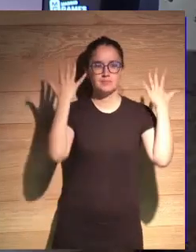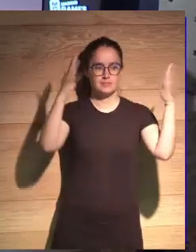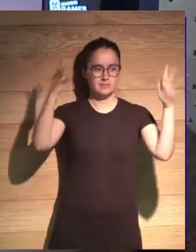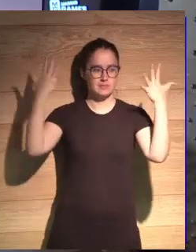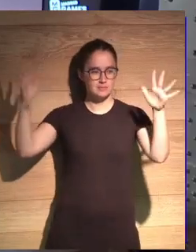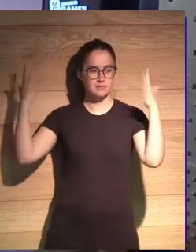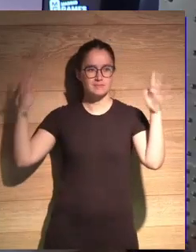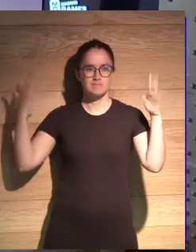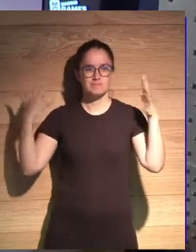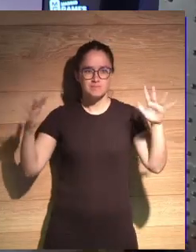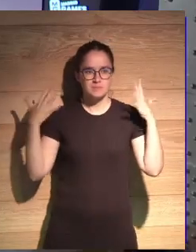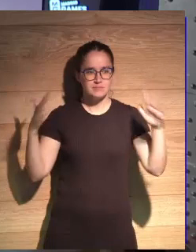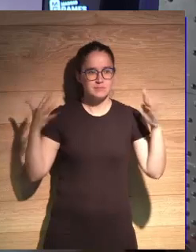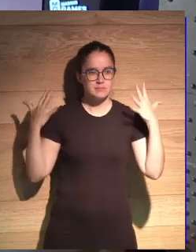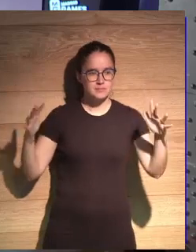is yours, Íñigo.